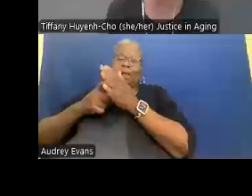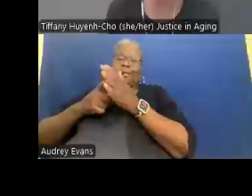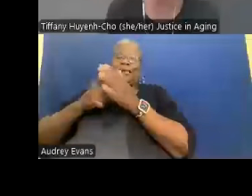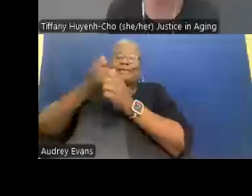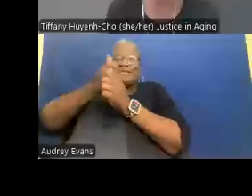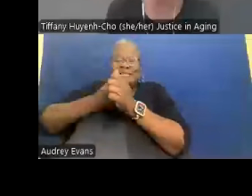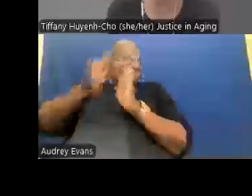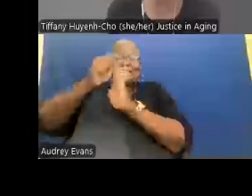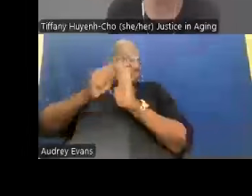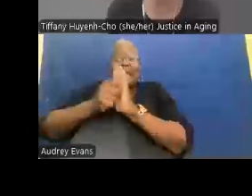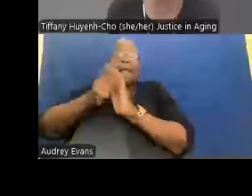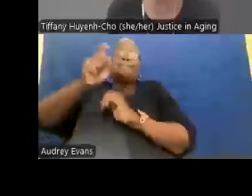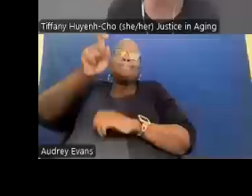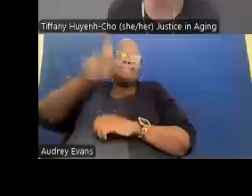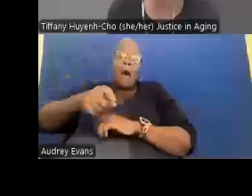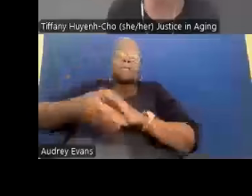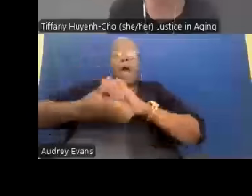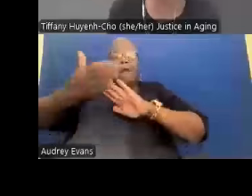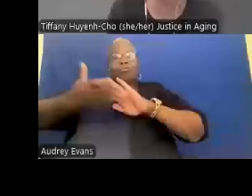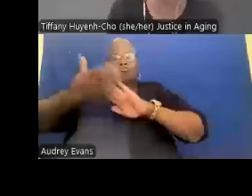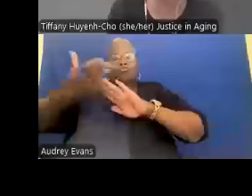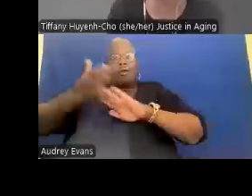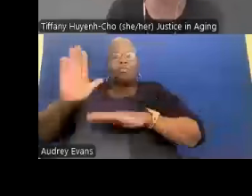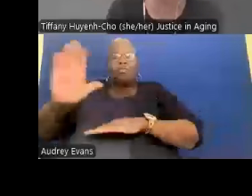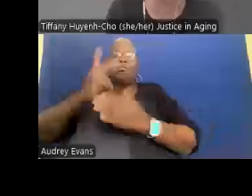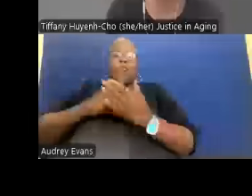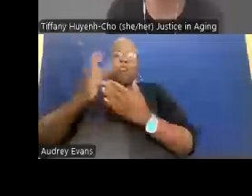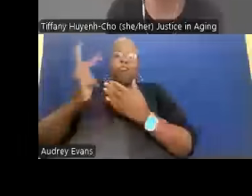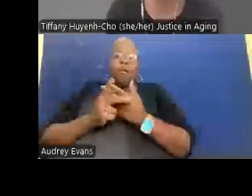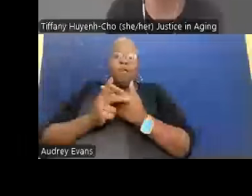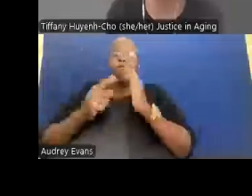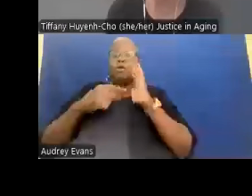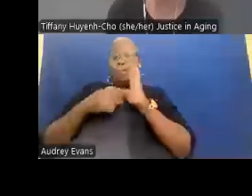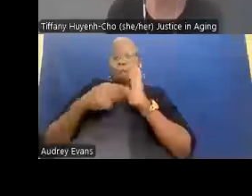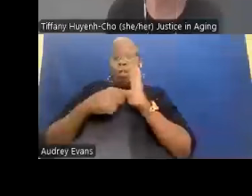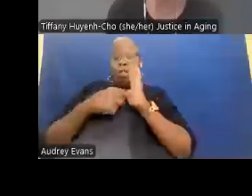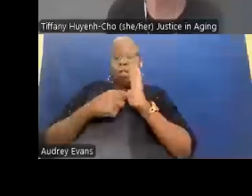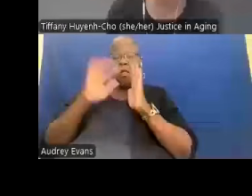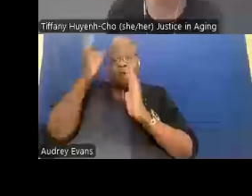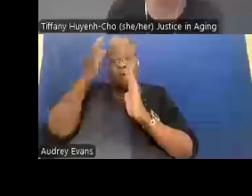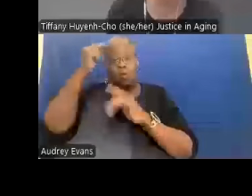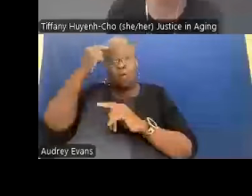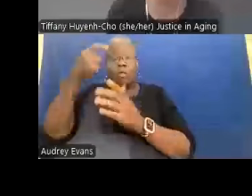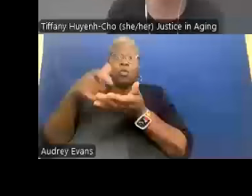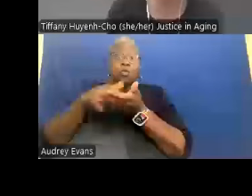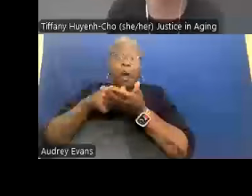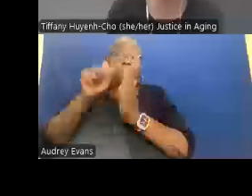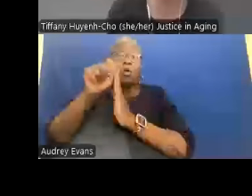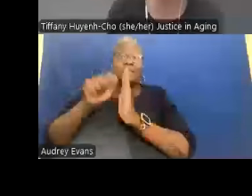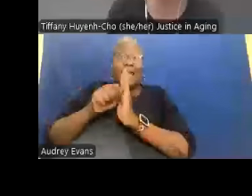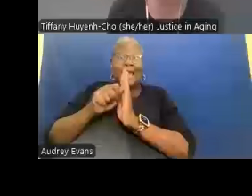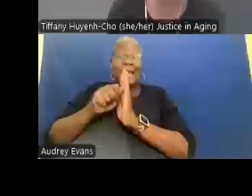state must operate their Medicaid program. For example, the federal government requires states to